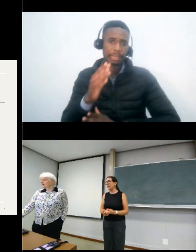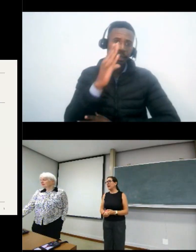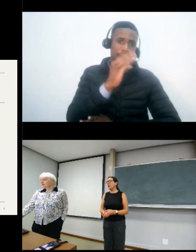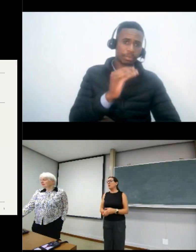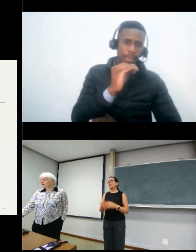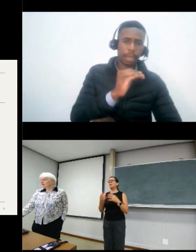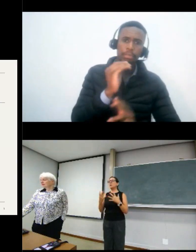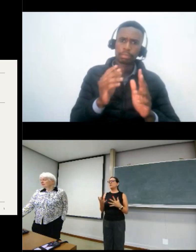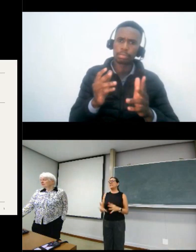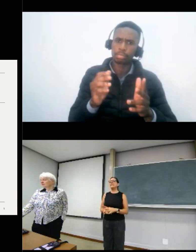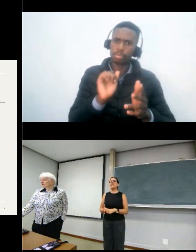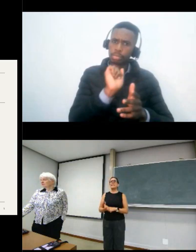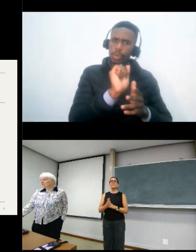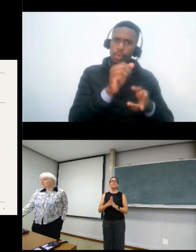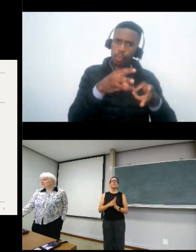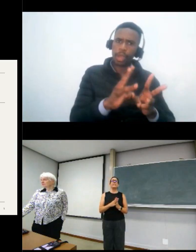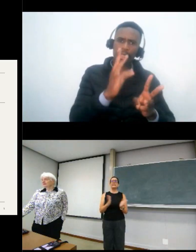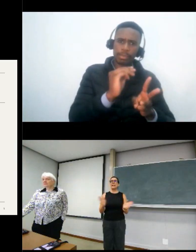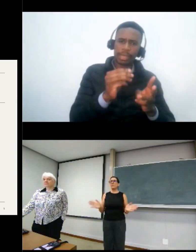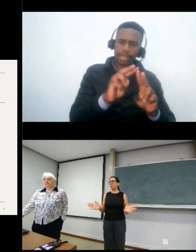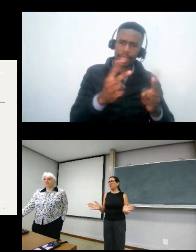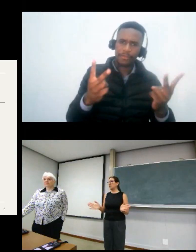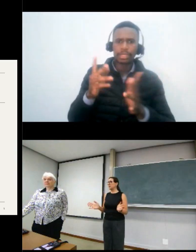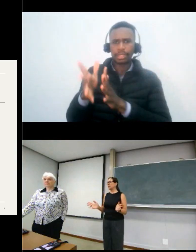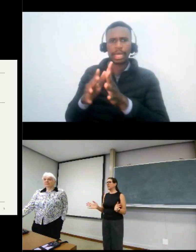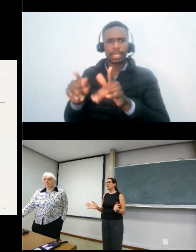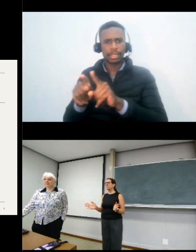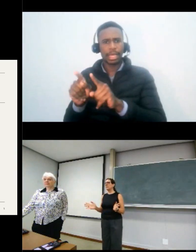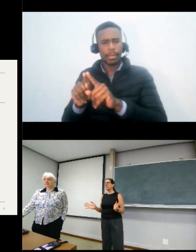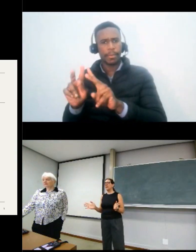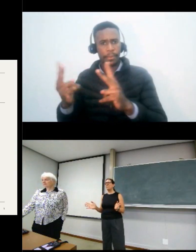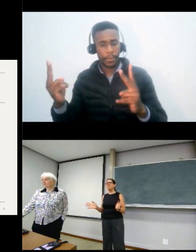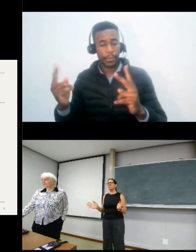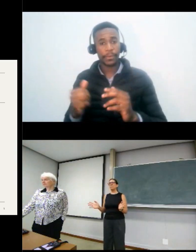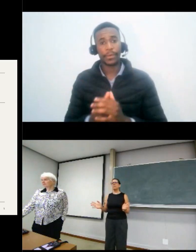conversation. We also need data from diverse